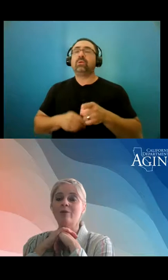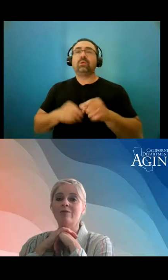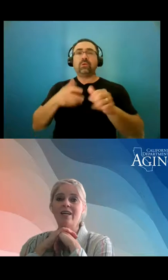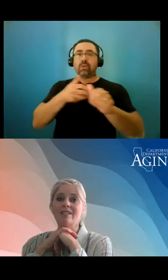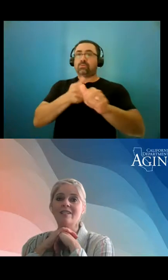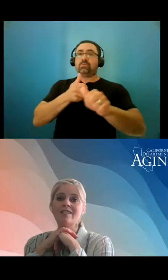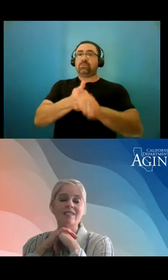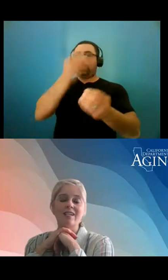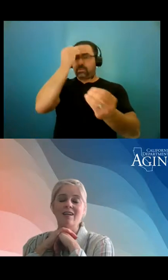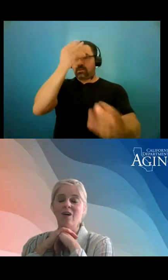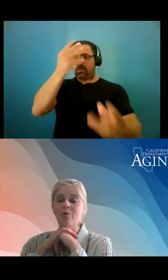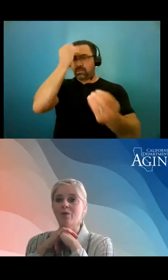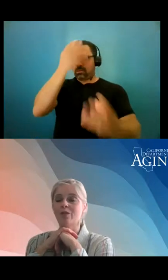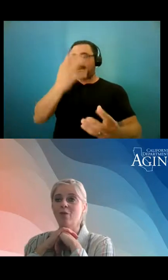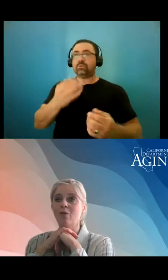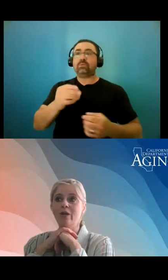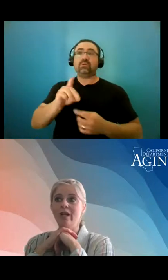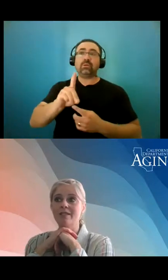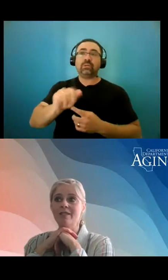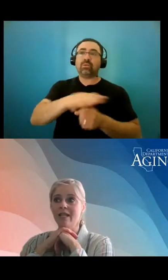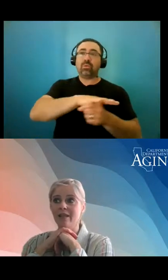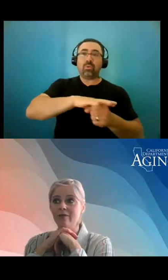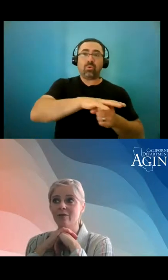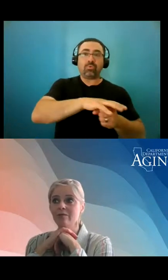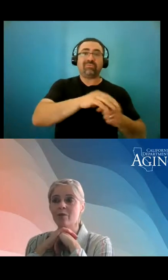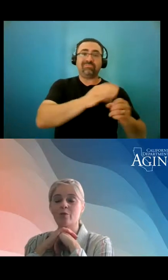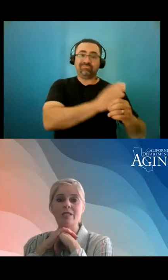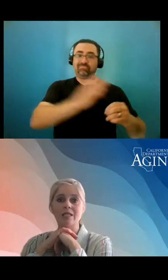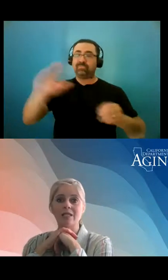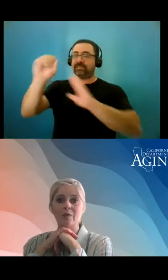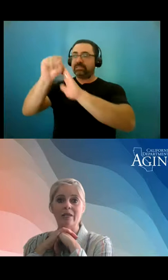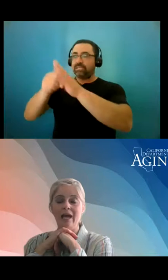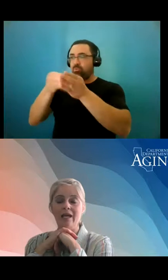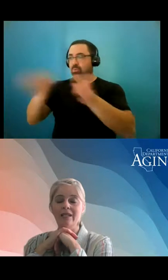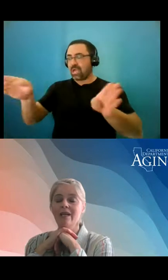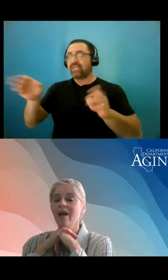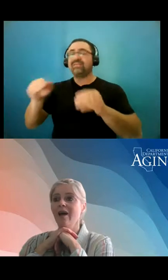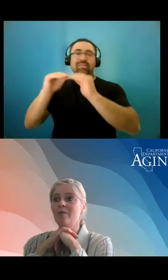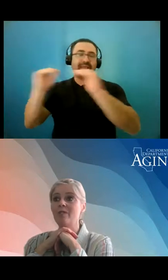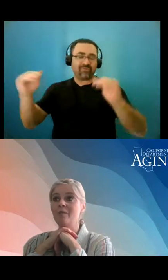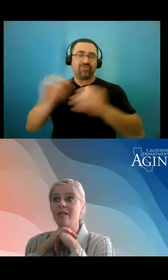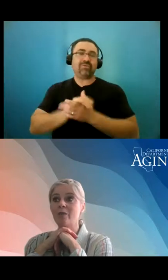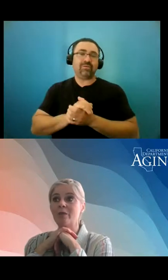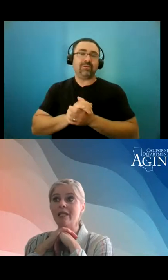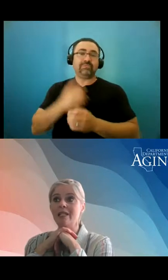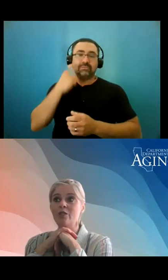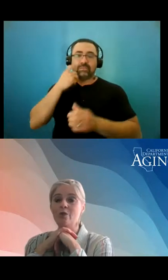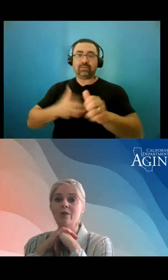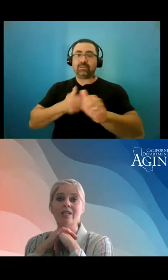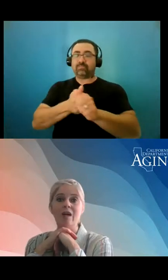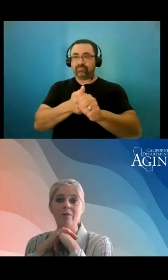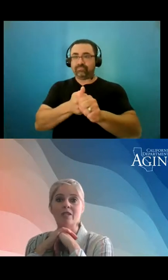It provides data on both the local and state level. Most recently, we added some data related